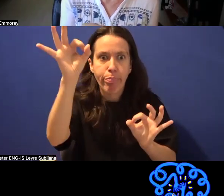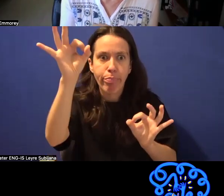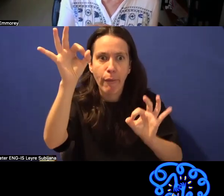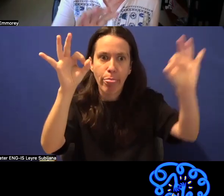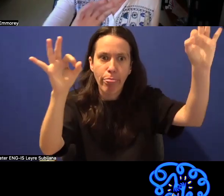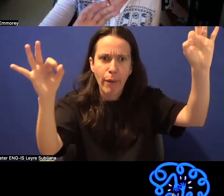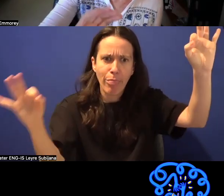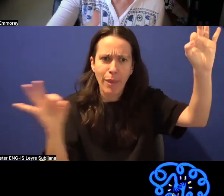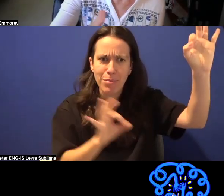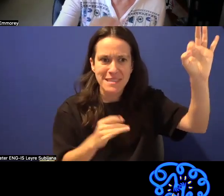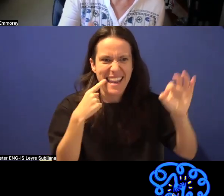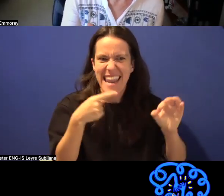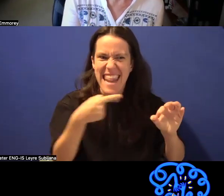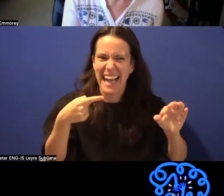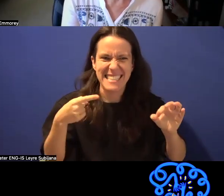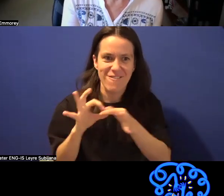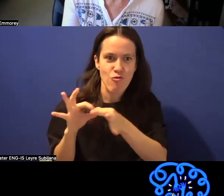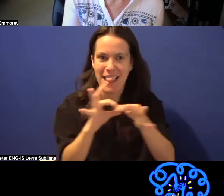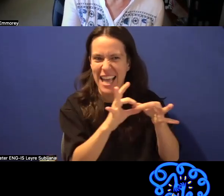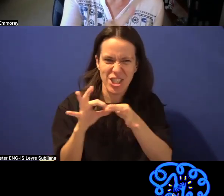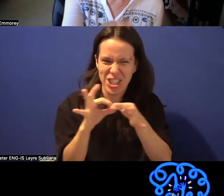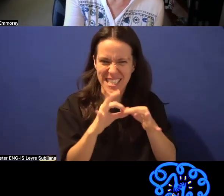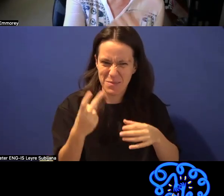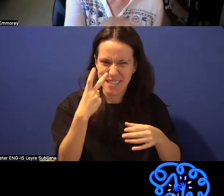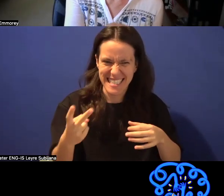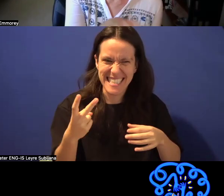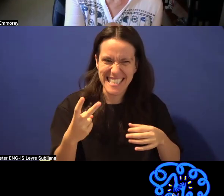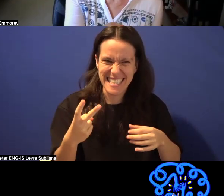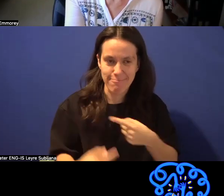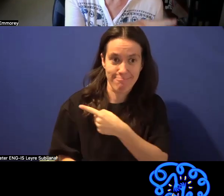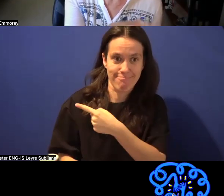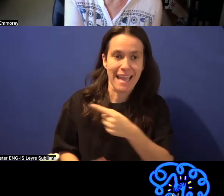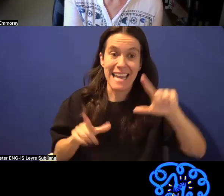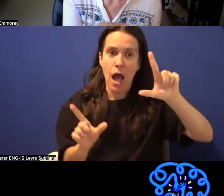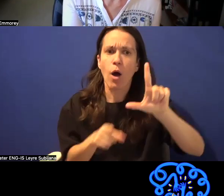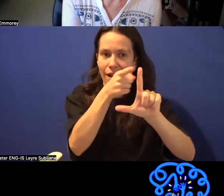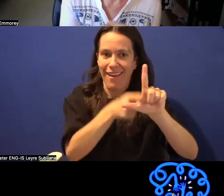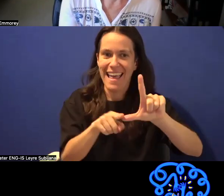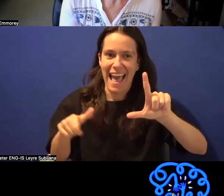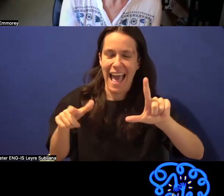relationship. And sorry, I've kind of flipped the axis here for you guys. Semantic density is now on the y-axis, and